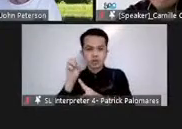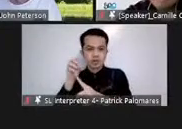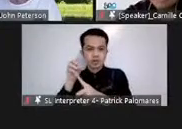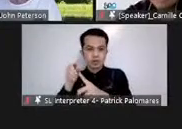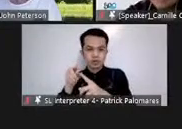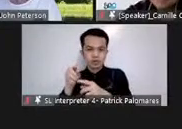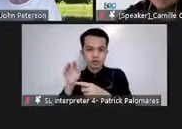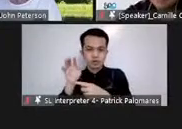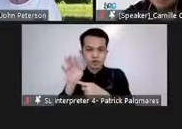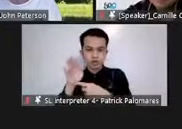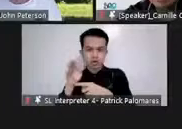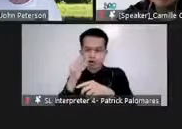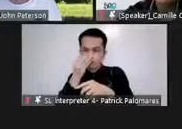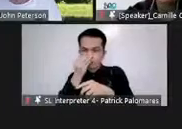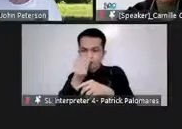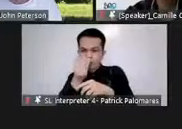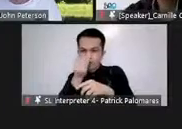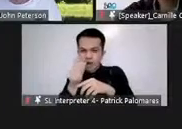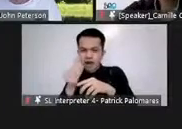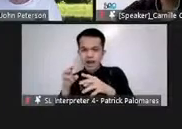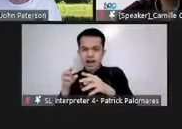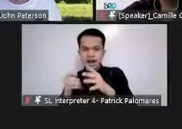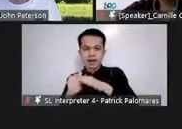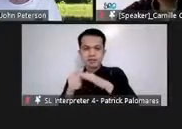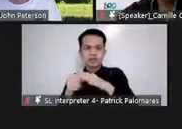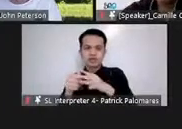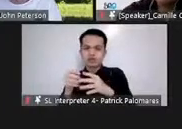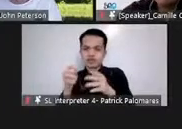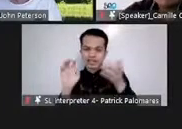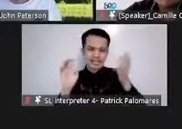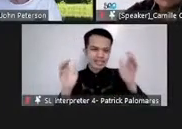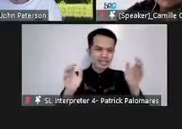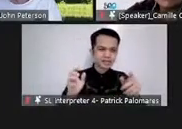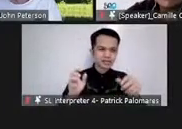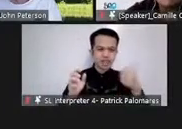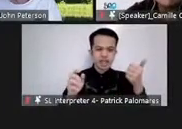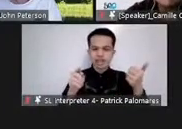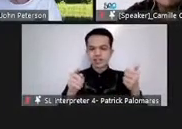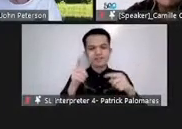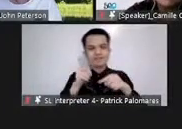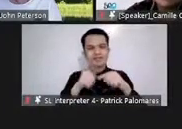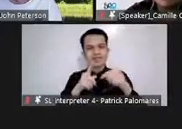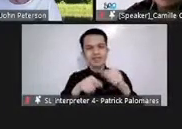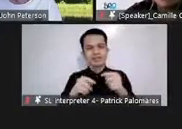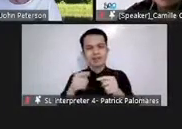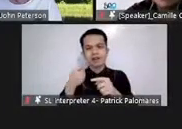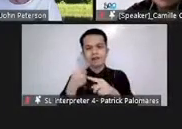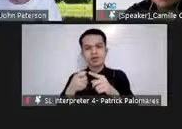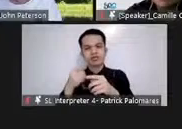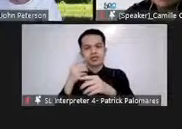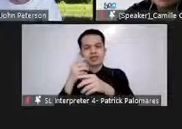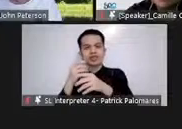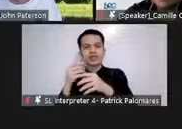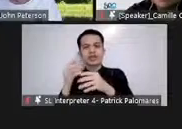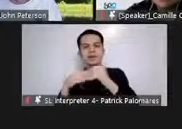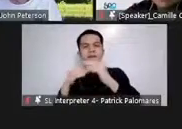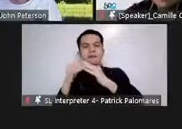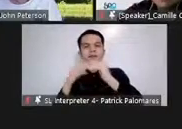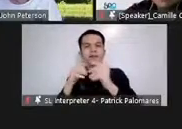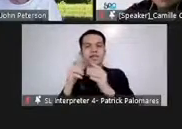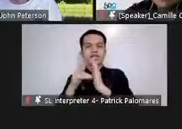much about the difference between this boat and the other boats in terms of the boat building technology.